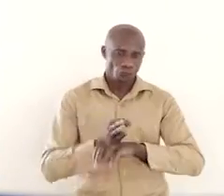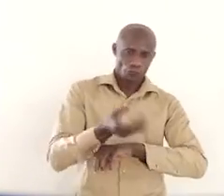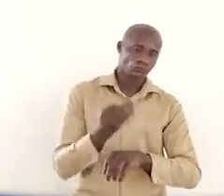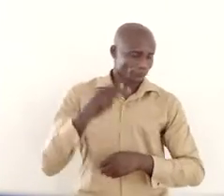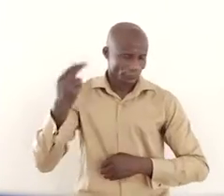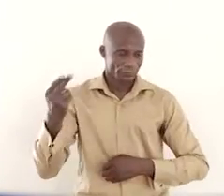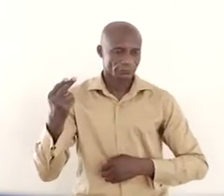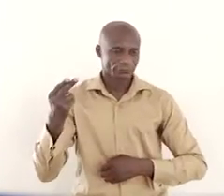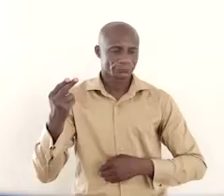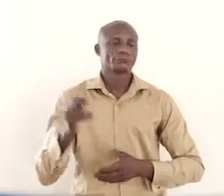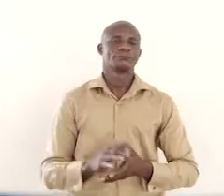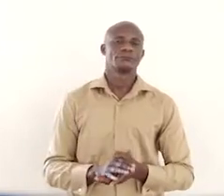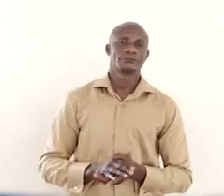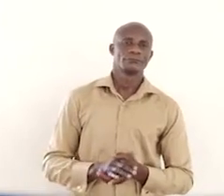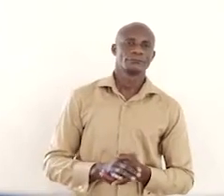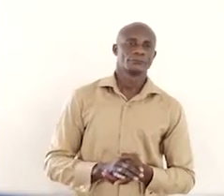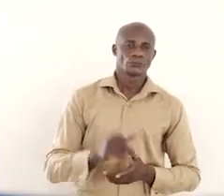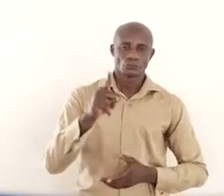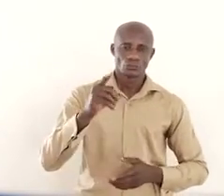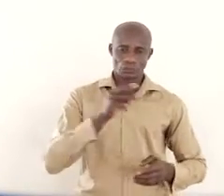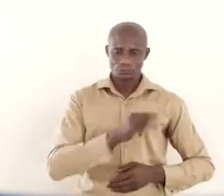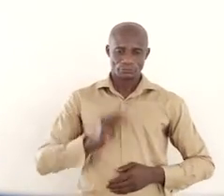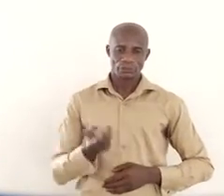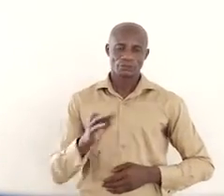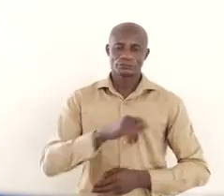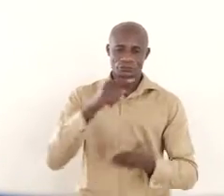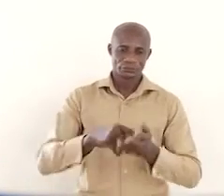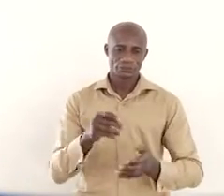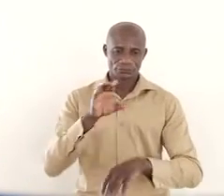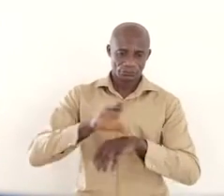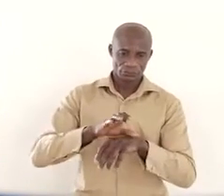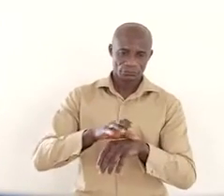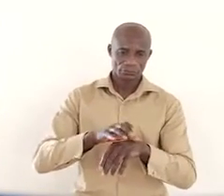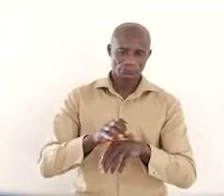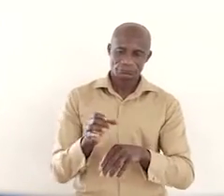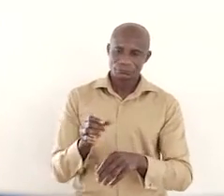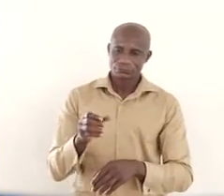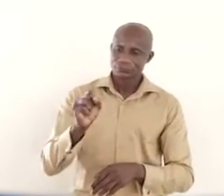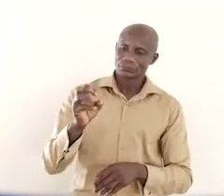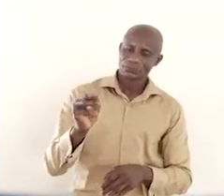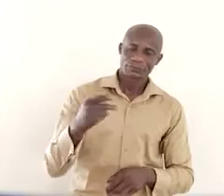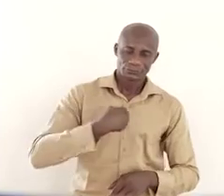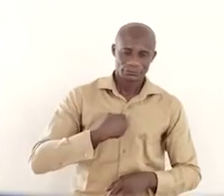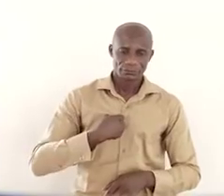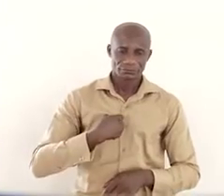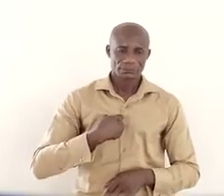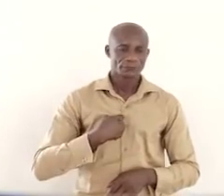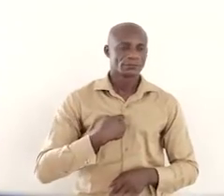history. You know, one member of this church sent me a text not long ago, I think I mentioned it, and said